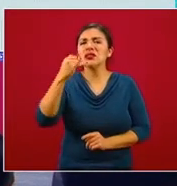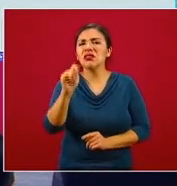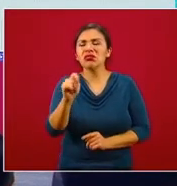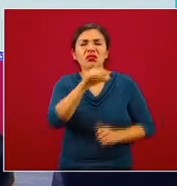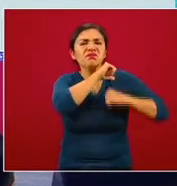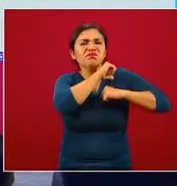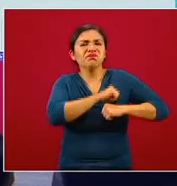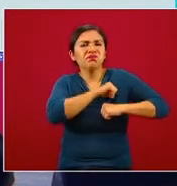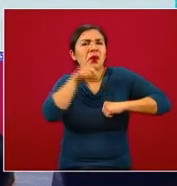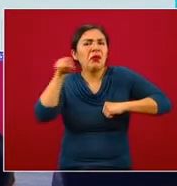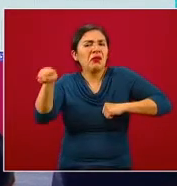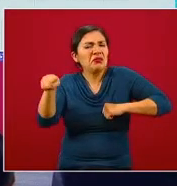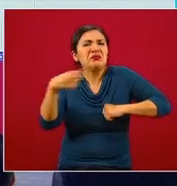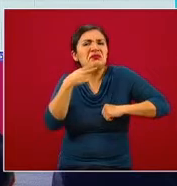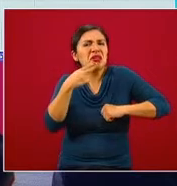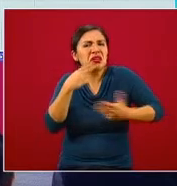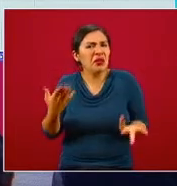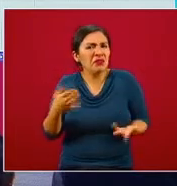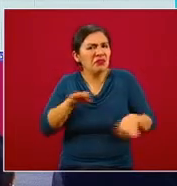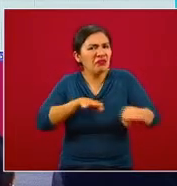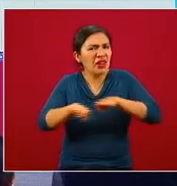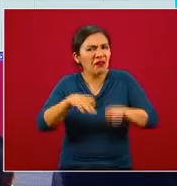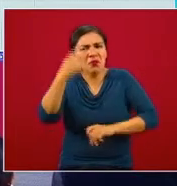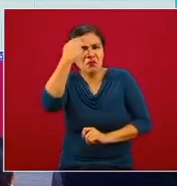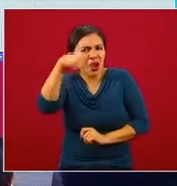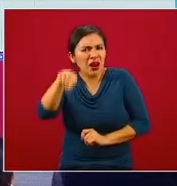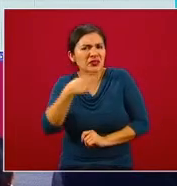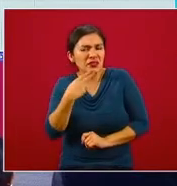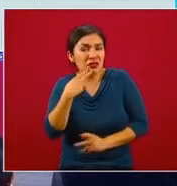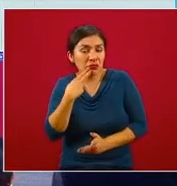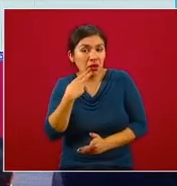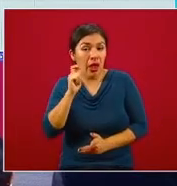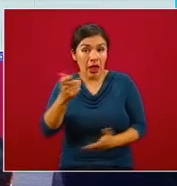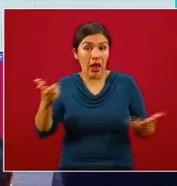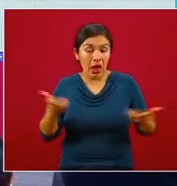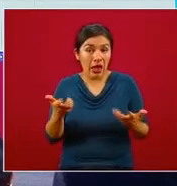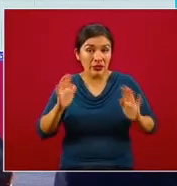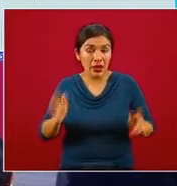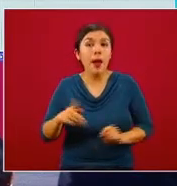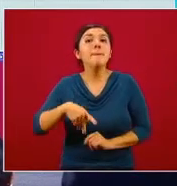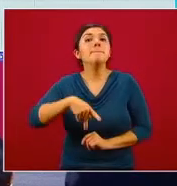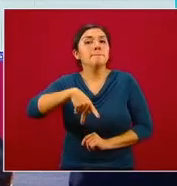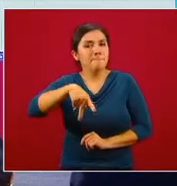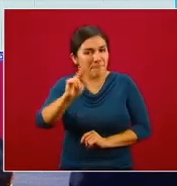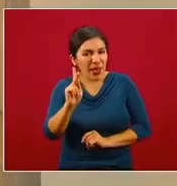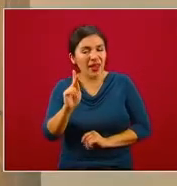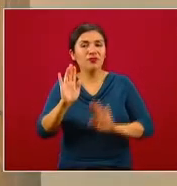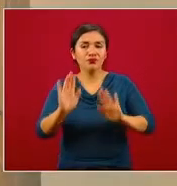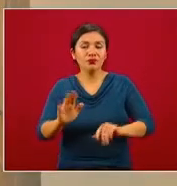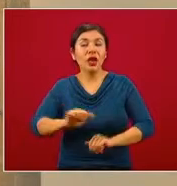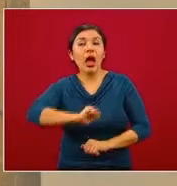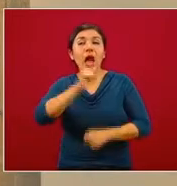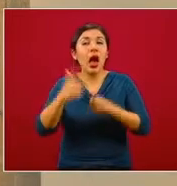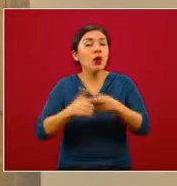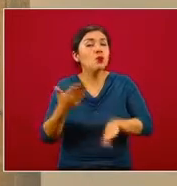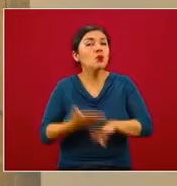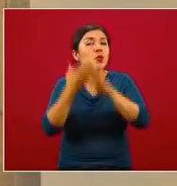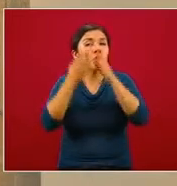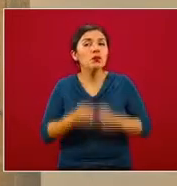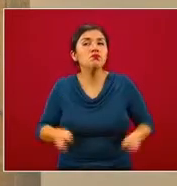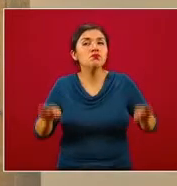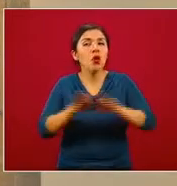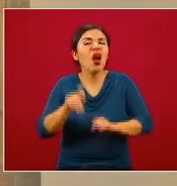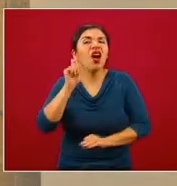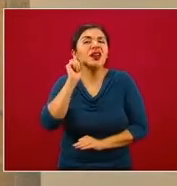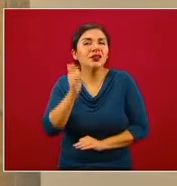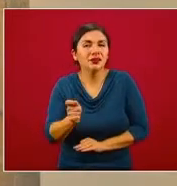In the beginning, it's important to read a little bit about what CONACYT does